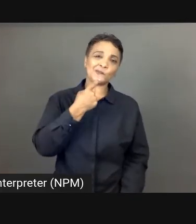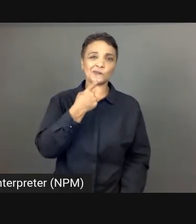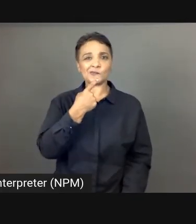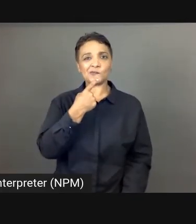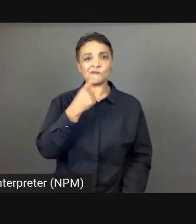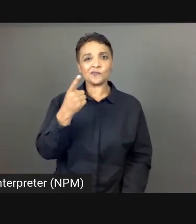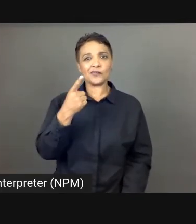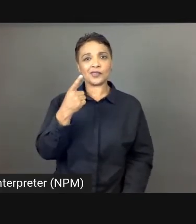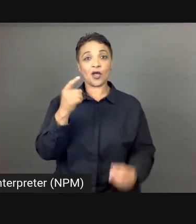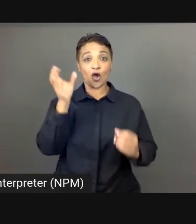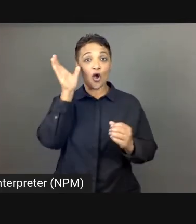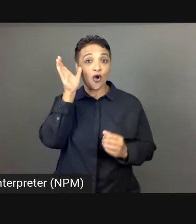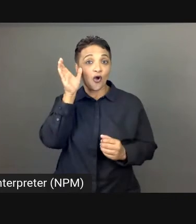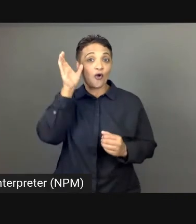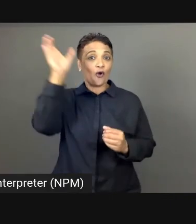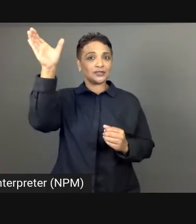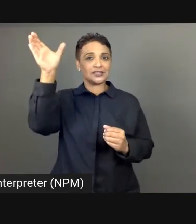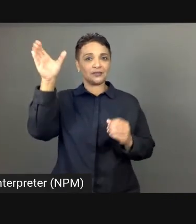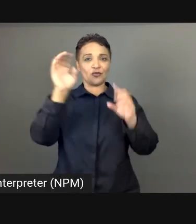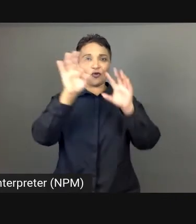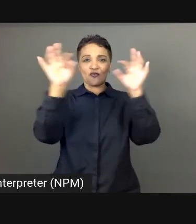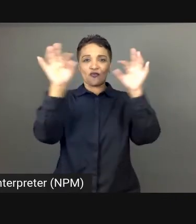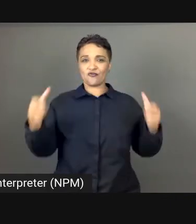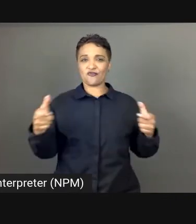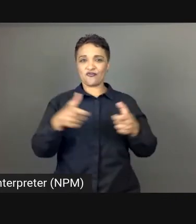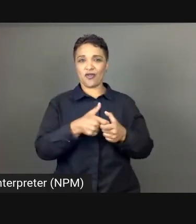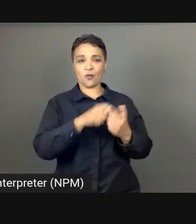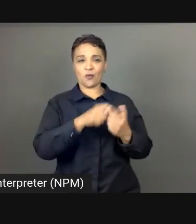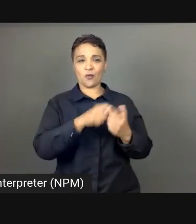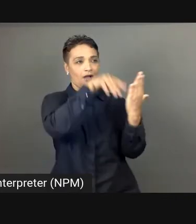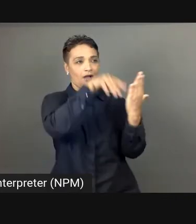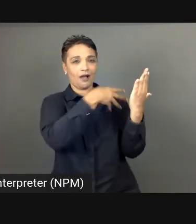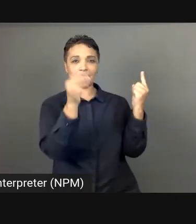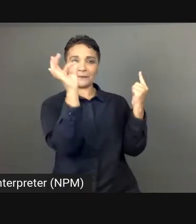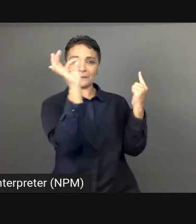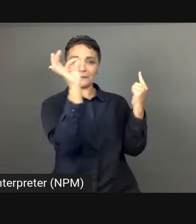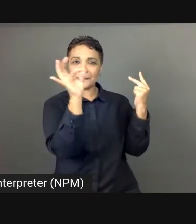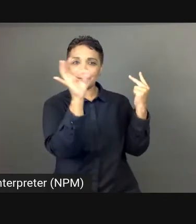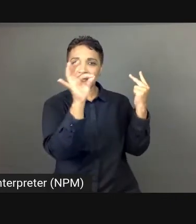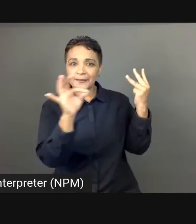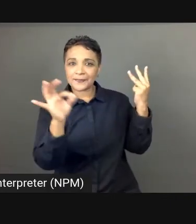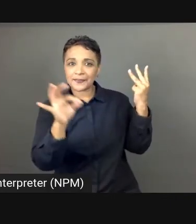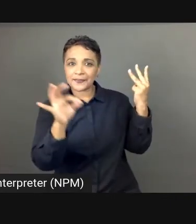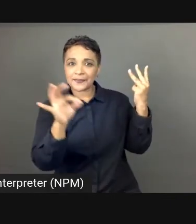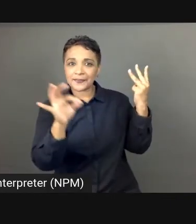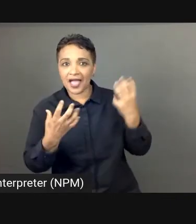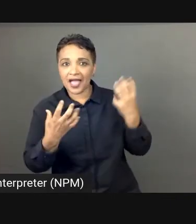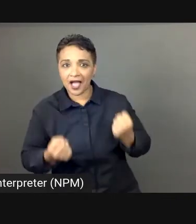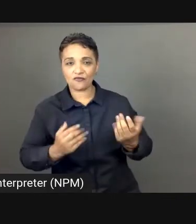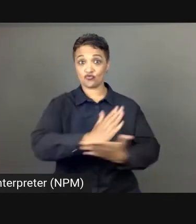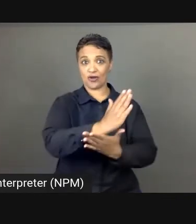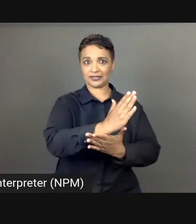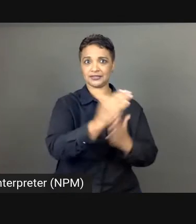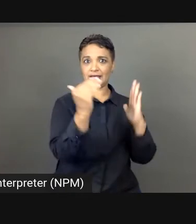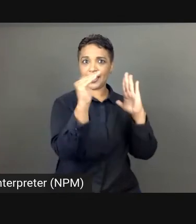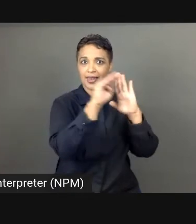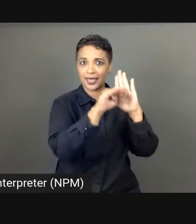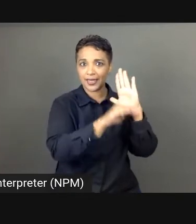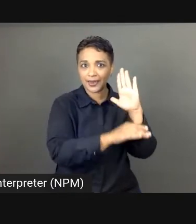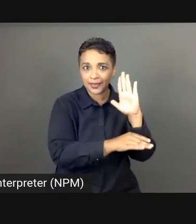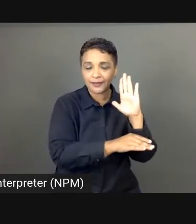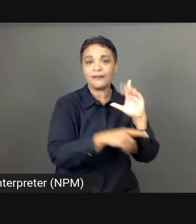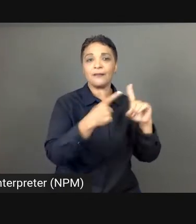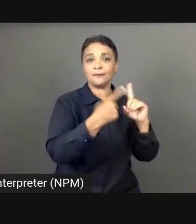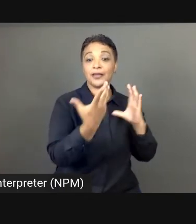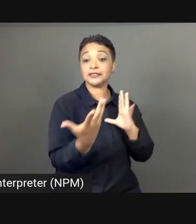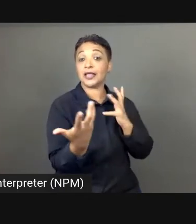conceptual framework that identifies right holders and their entitlements and the corresponding duty bearers and